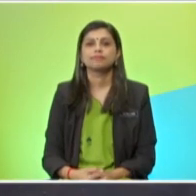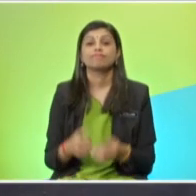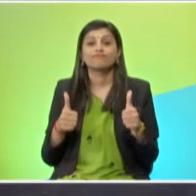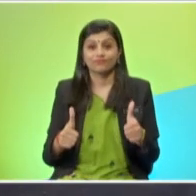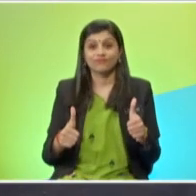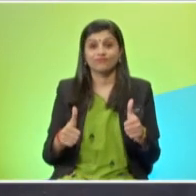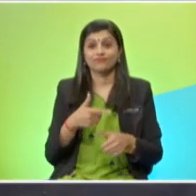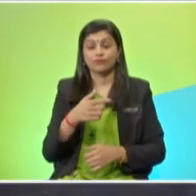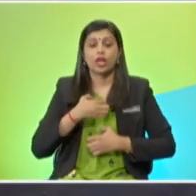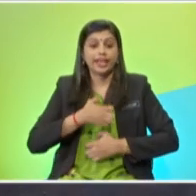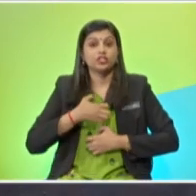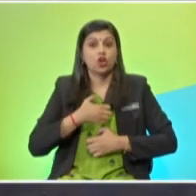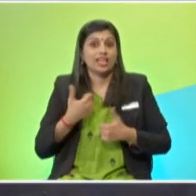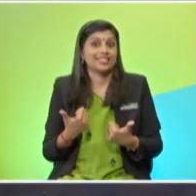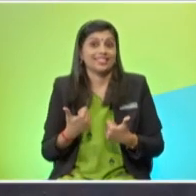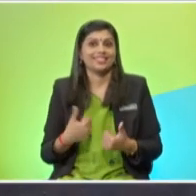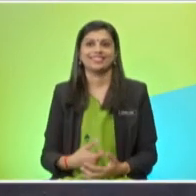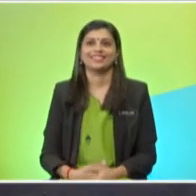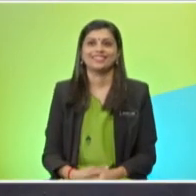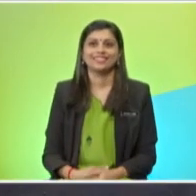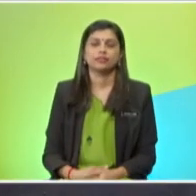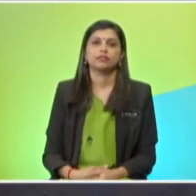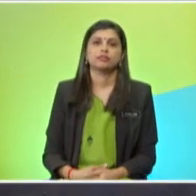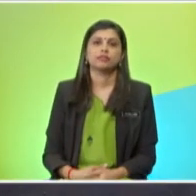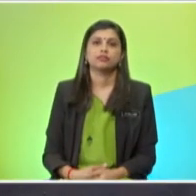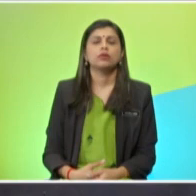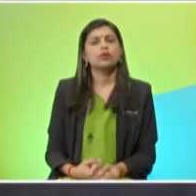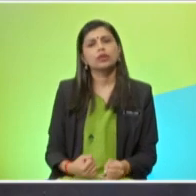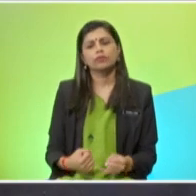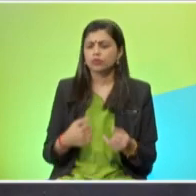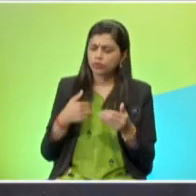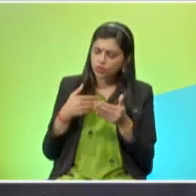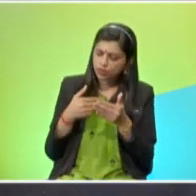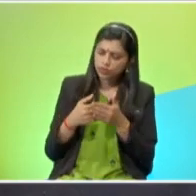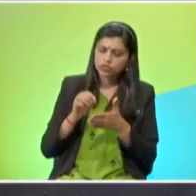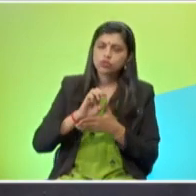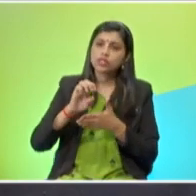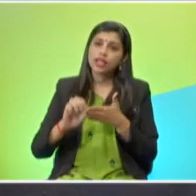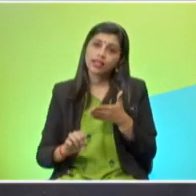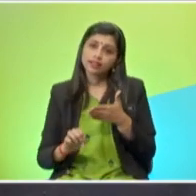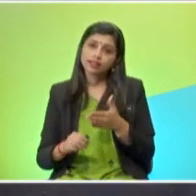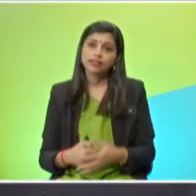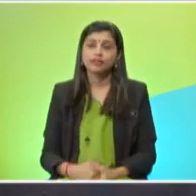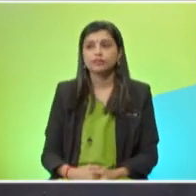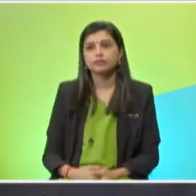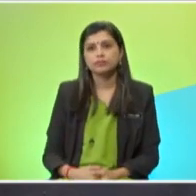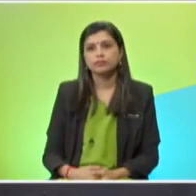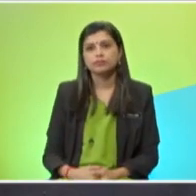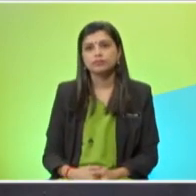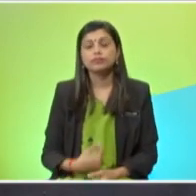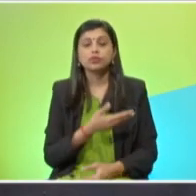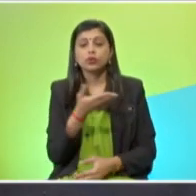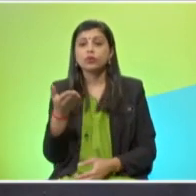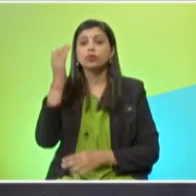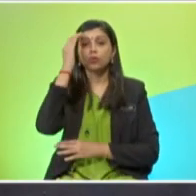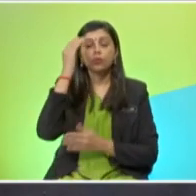Very nice. Yeah. So, Teacher Kenanga, I think we've actually come to the end of our show. Yes. Do you think you can share with us what we've learned together